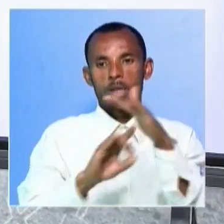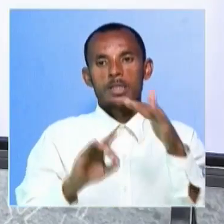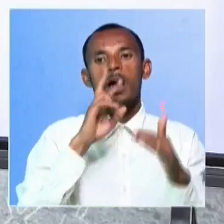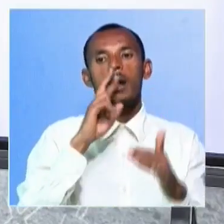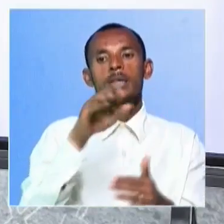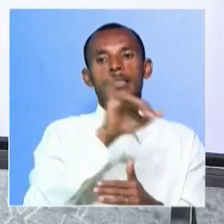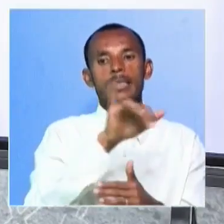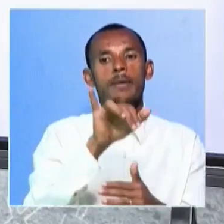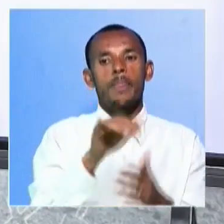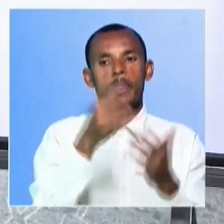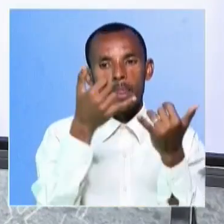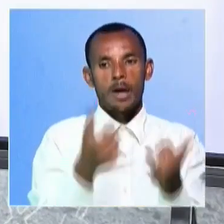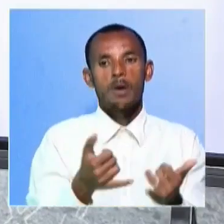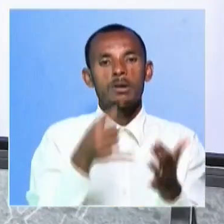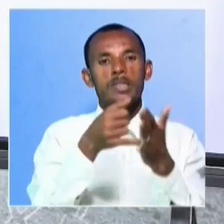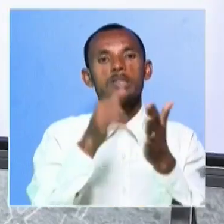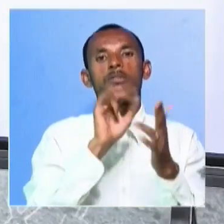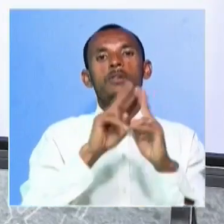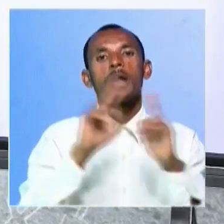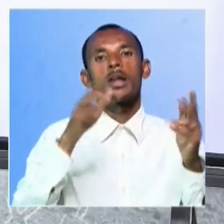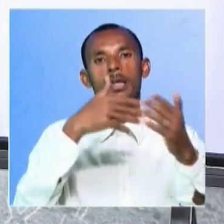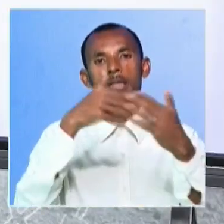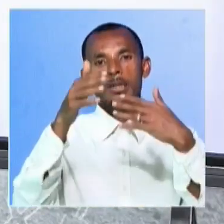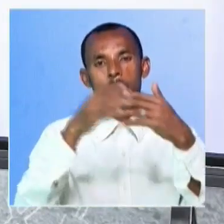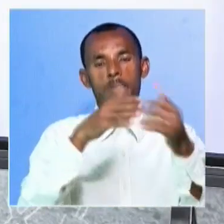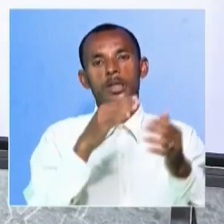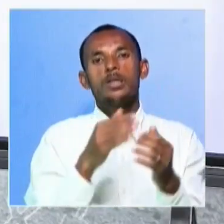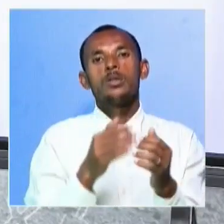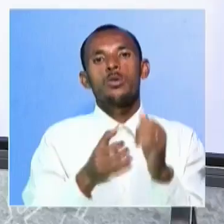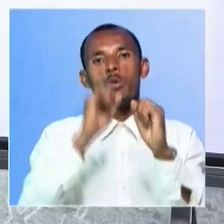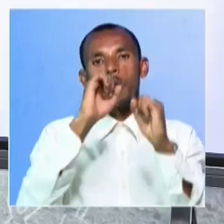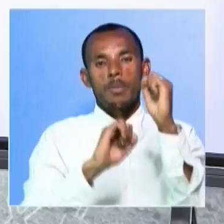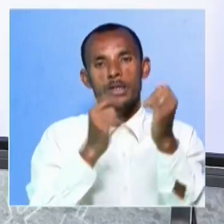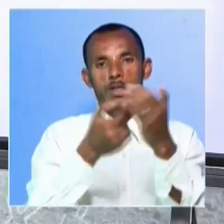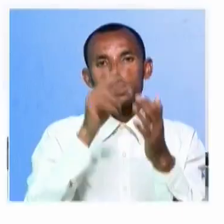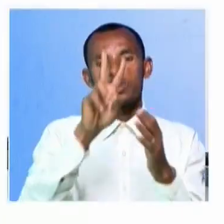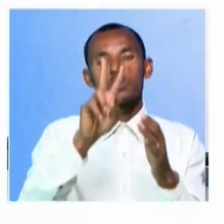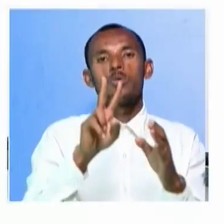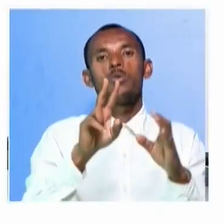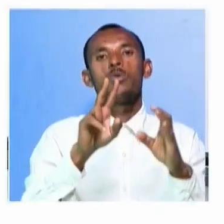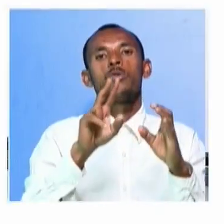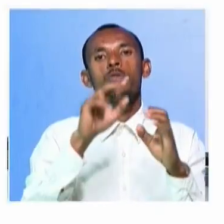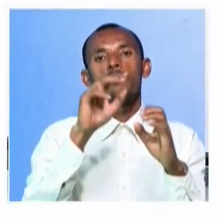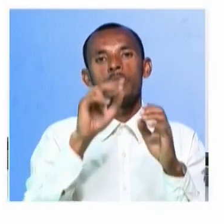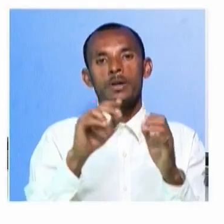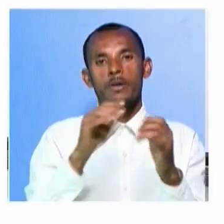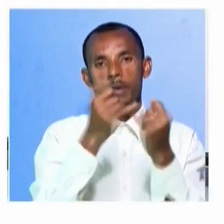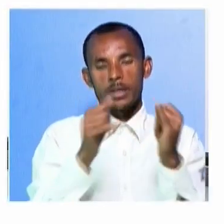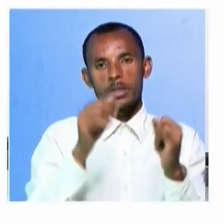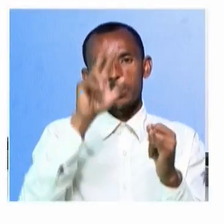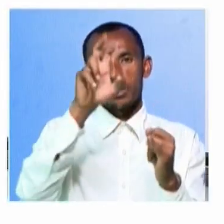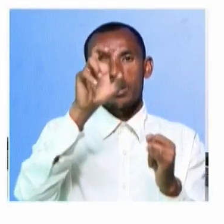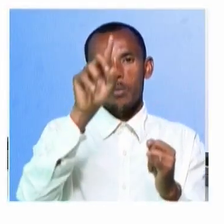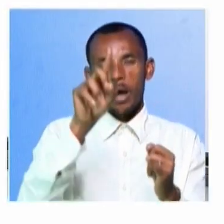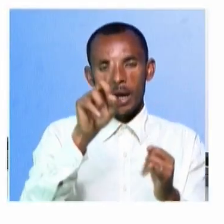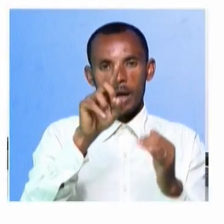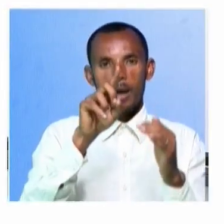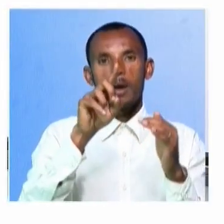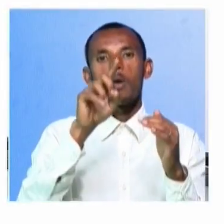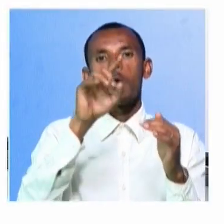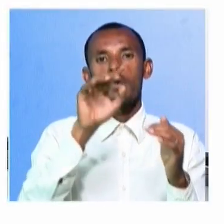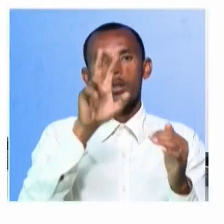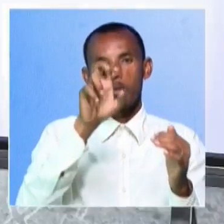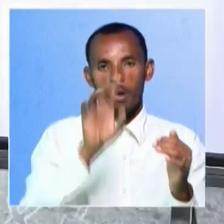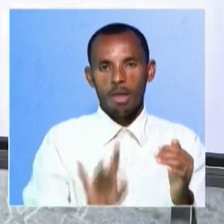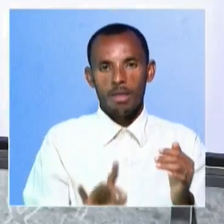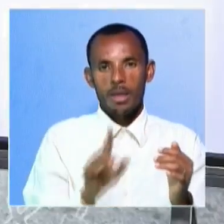same. Now, it's very simple to compare these two fractions. 21 over 28 and 20 over